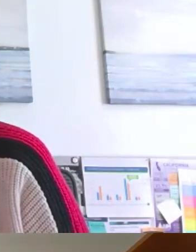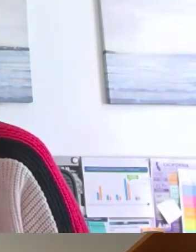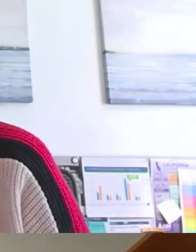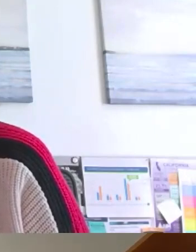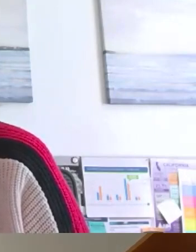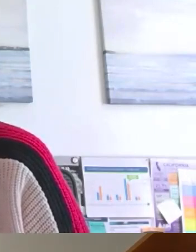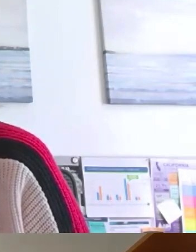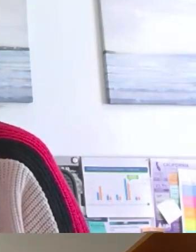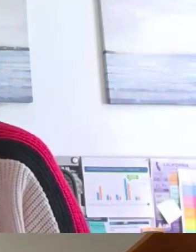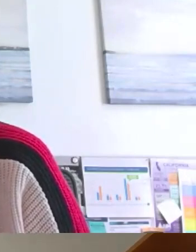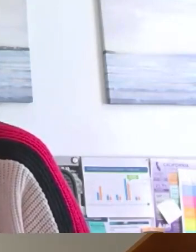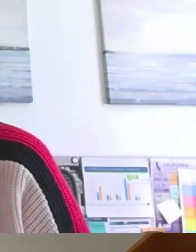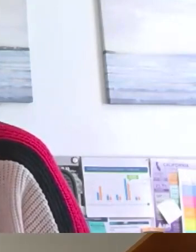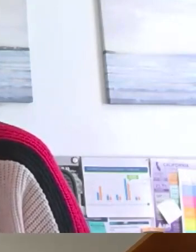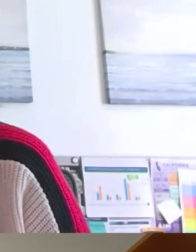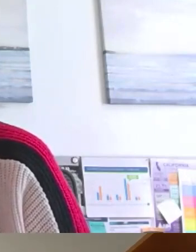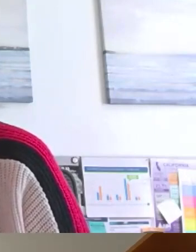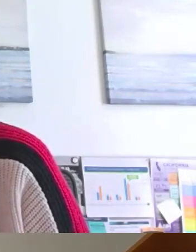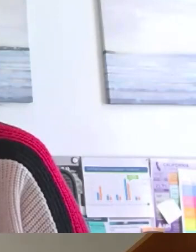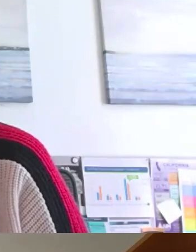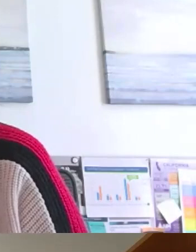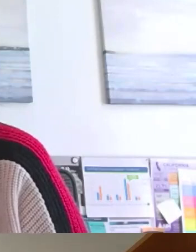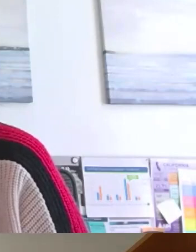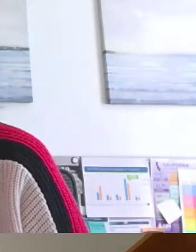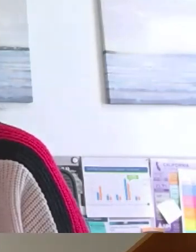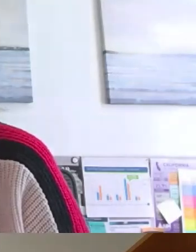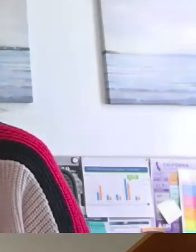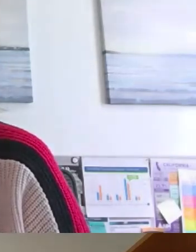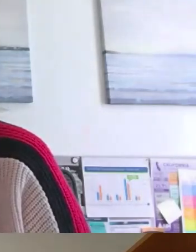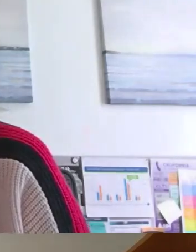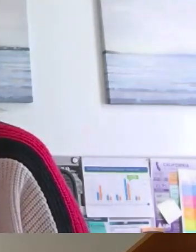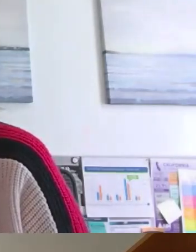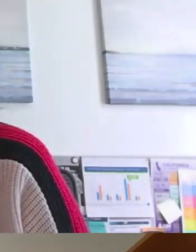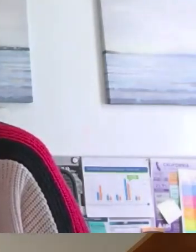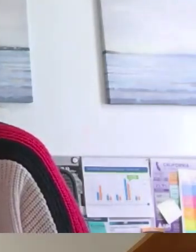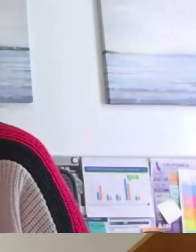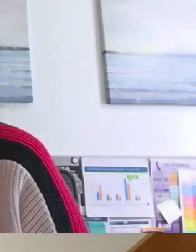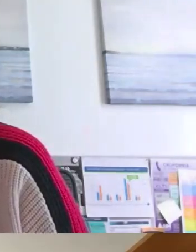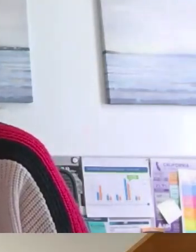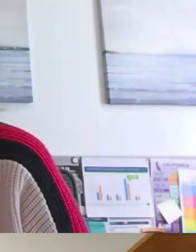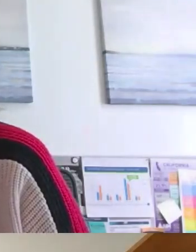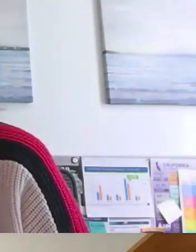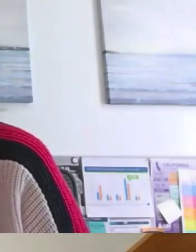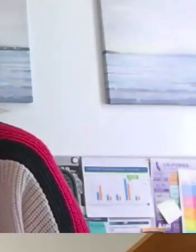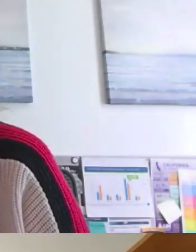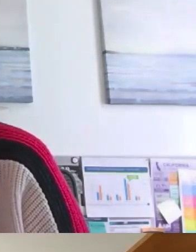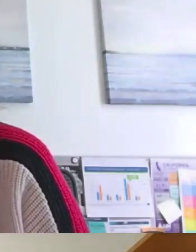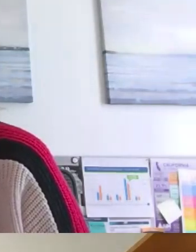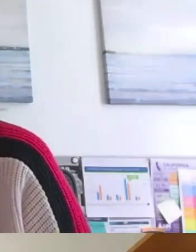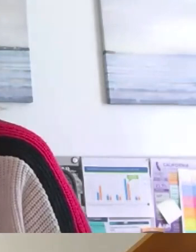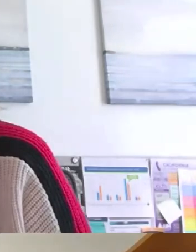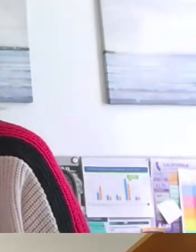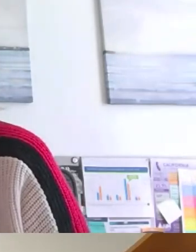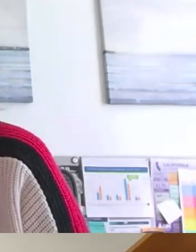and geriatric, but also what could it mean for community health workers? What could it mean for basic training for CNAs? I mean, you can